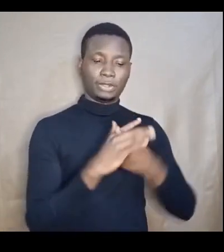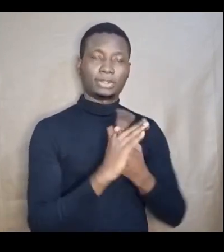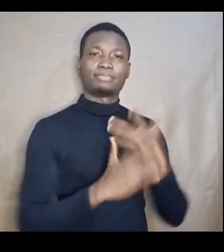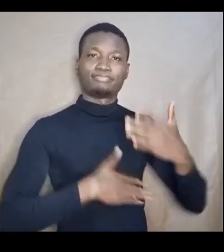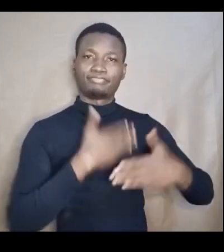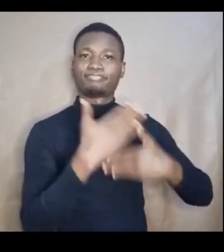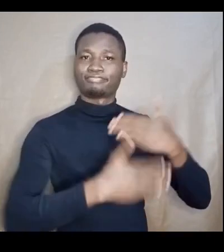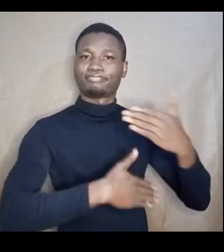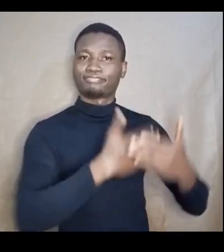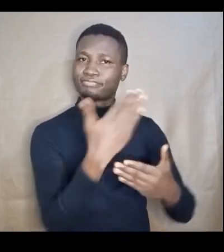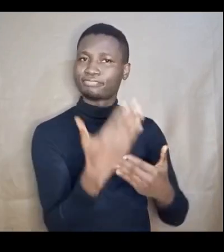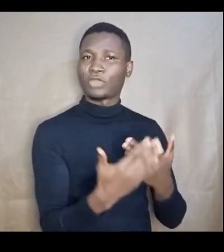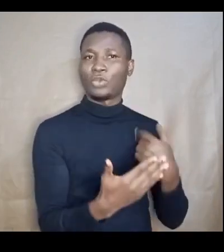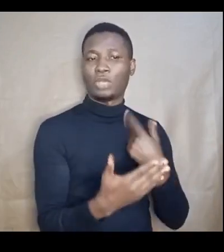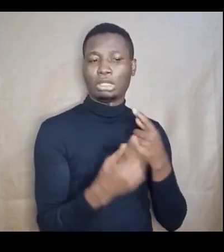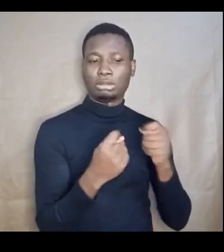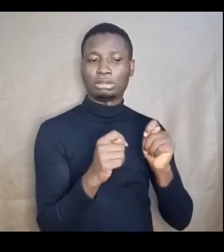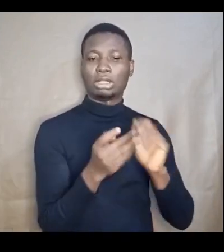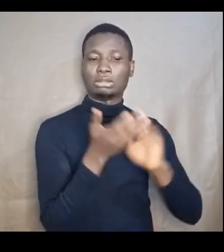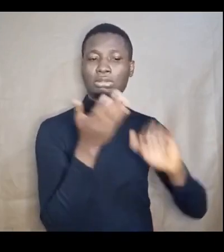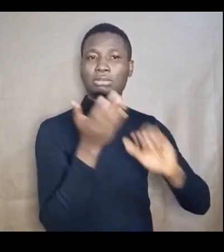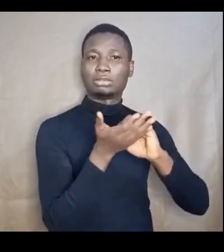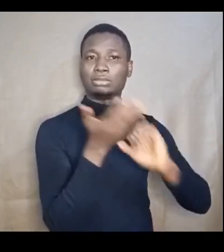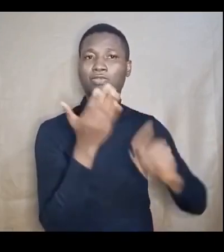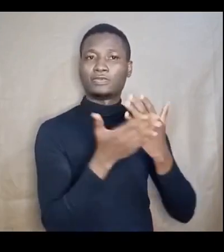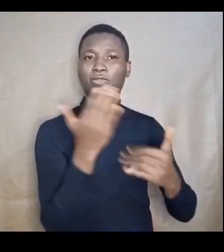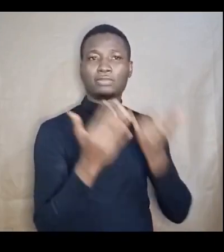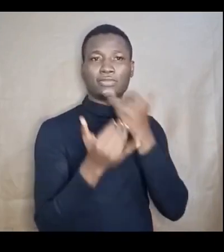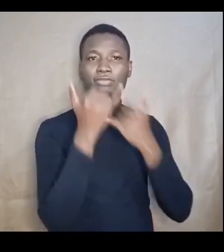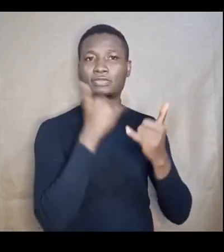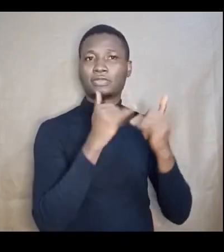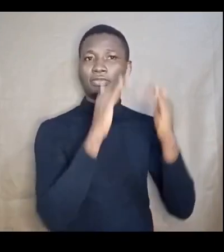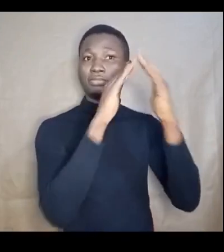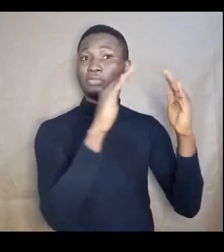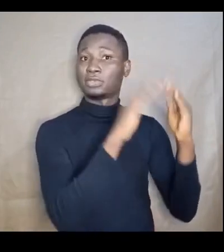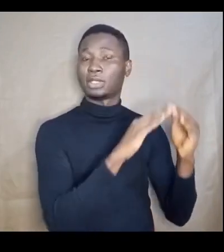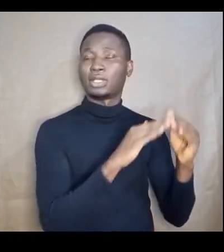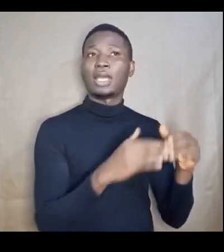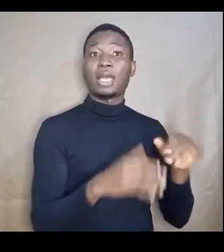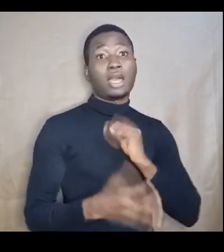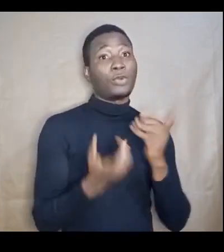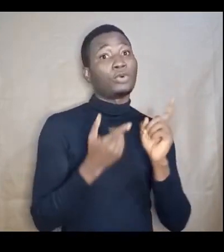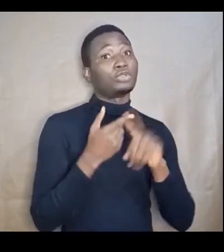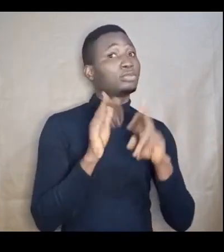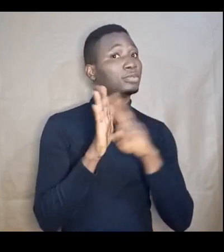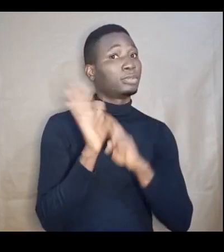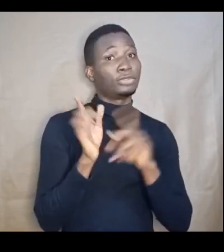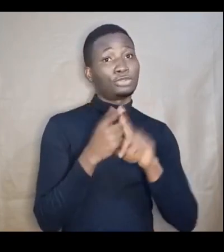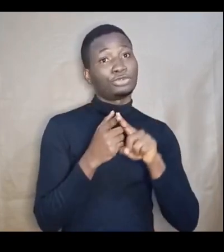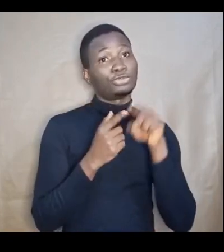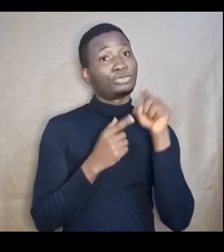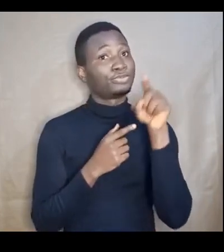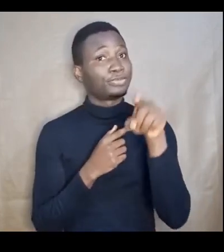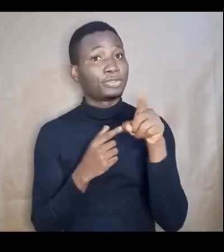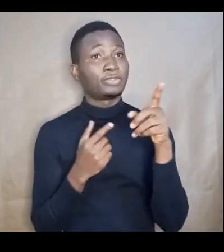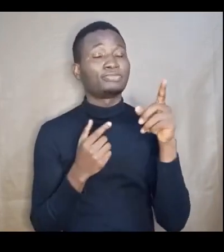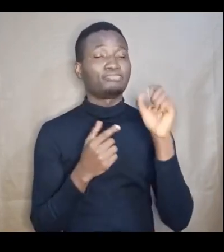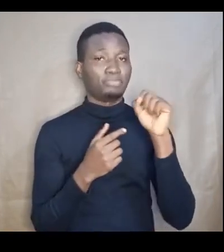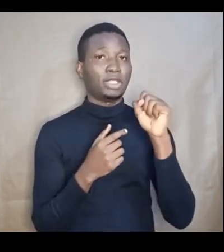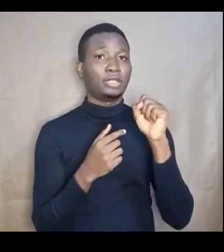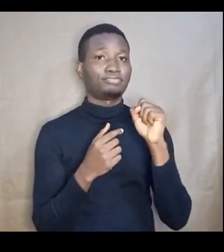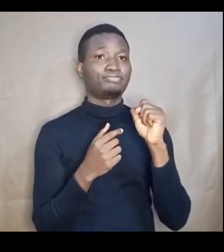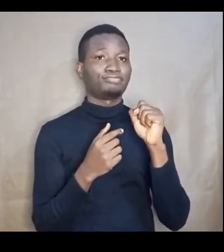to demolish several of these. And I want to report to you that so far, so